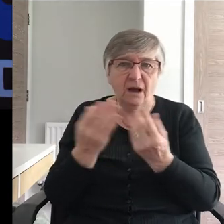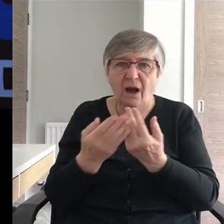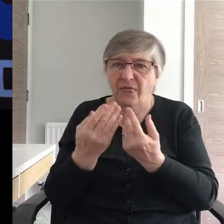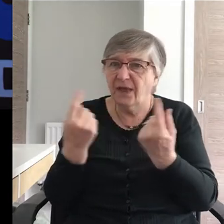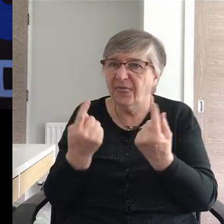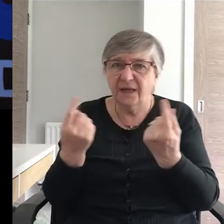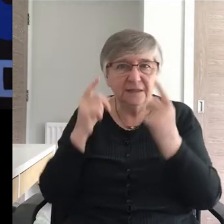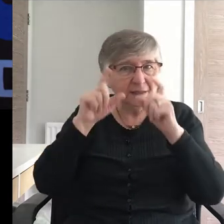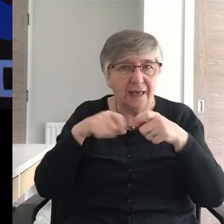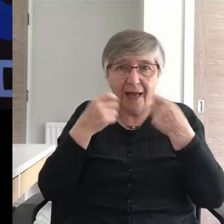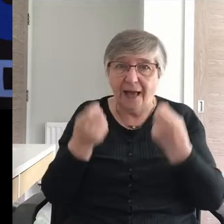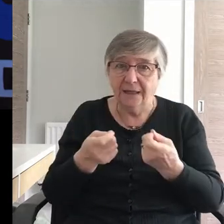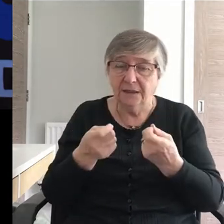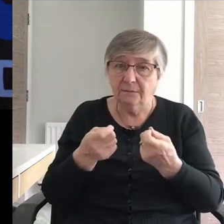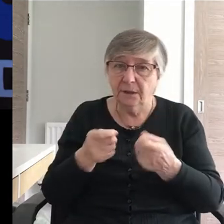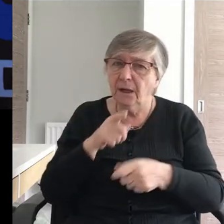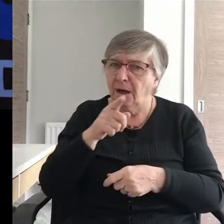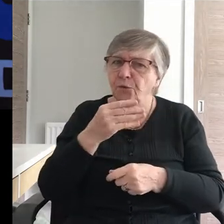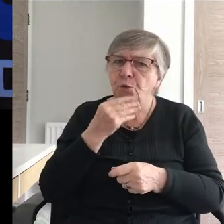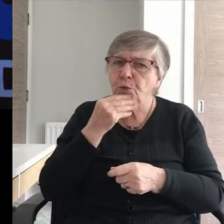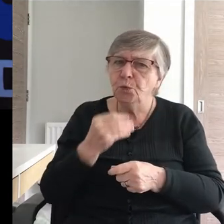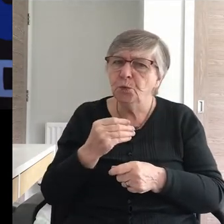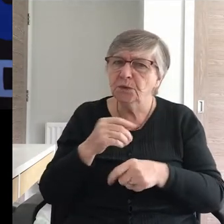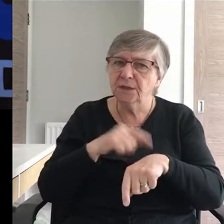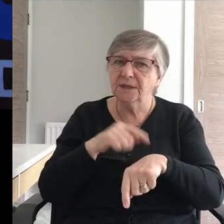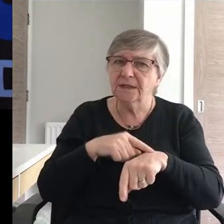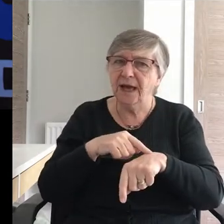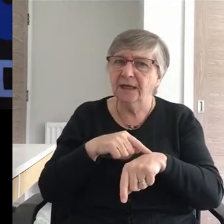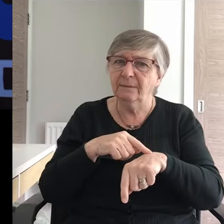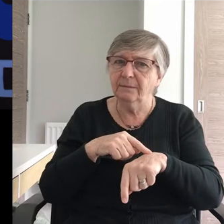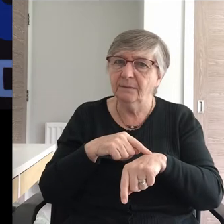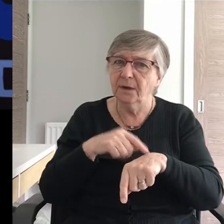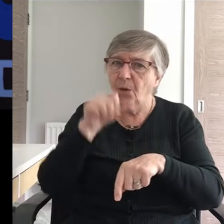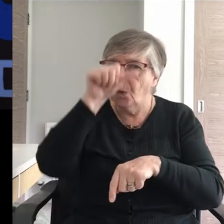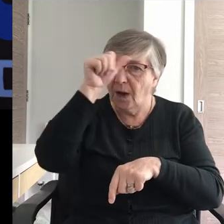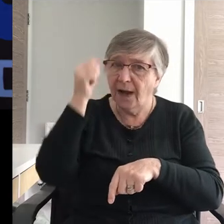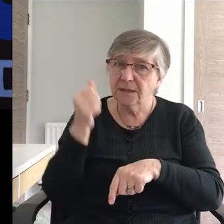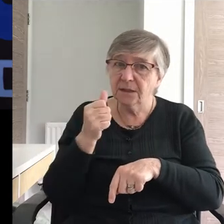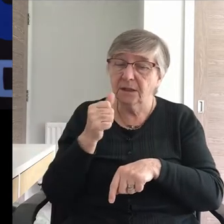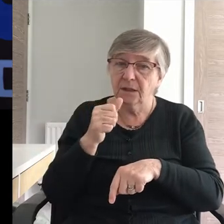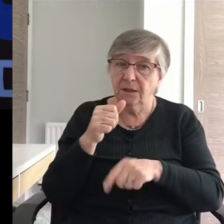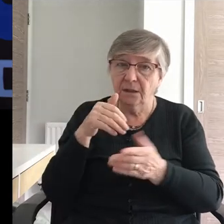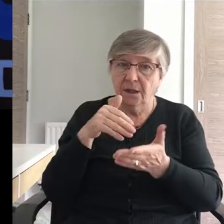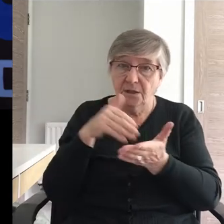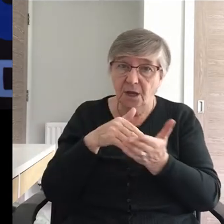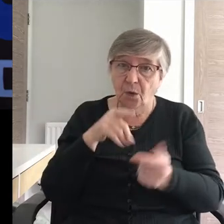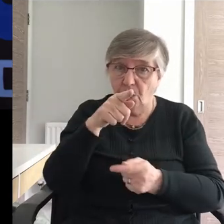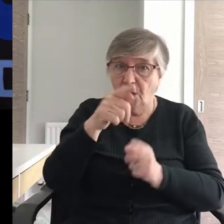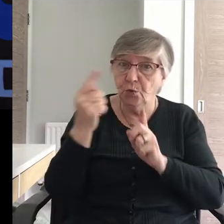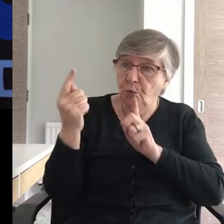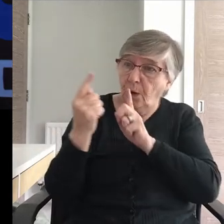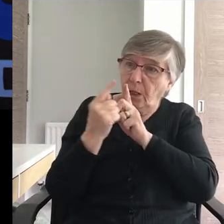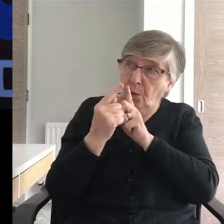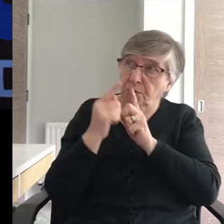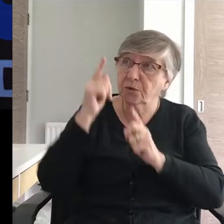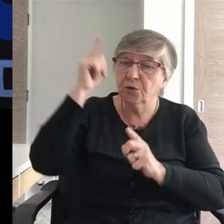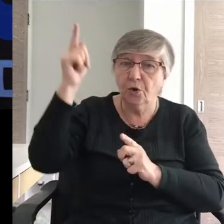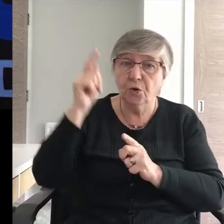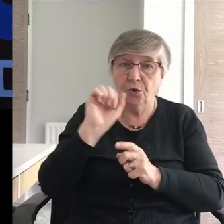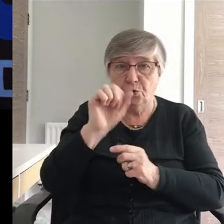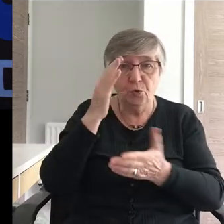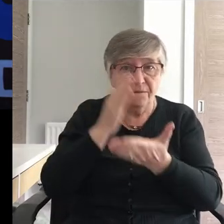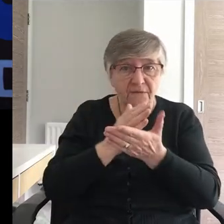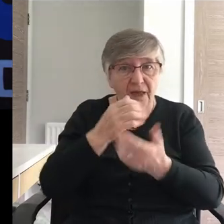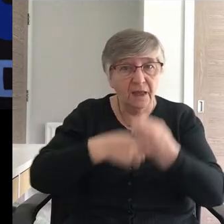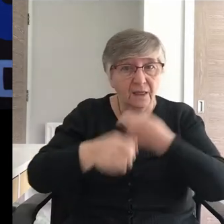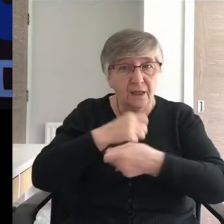things. But have you used the time wisely? Have you come closer to your God? Is your faith